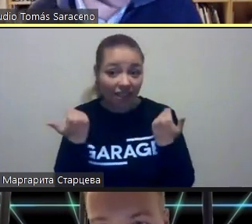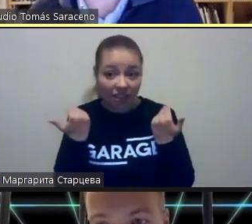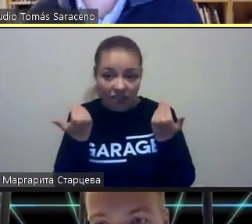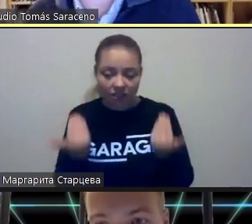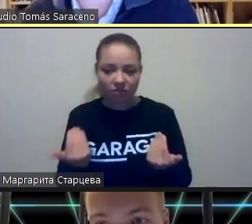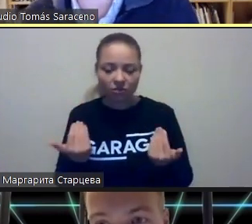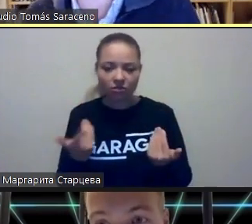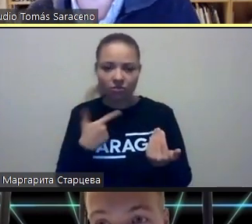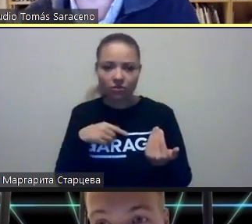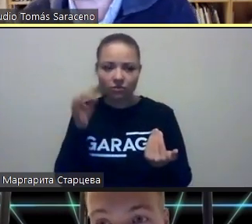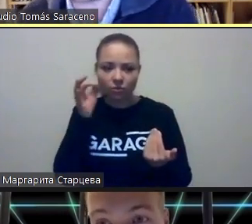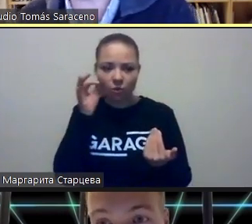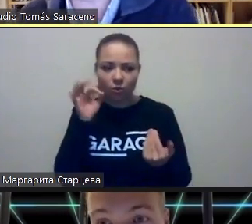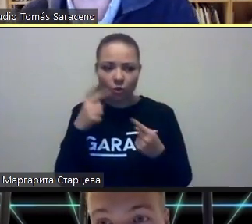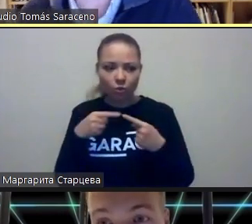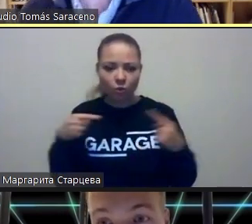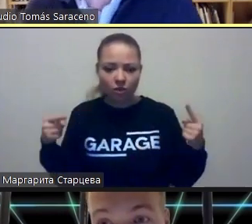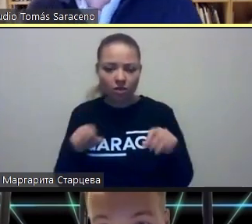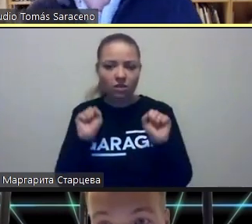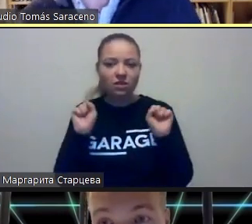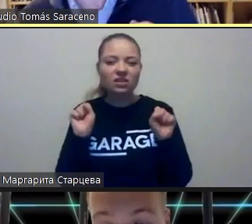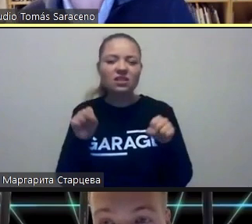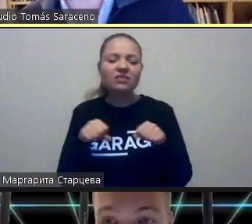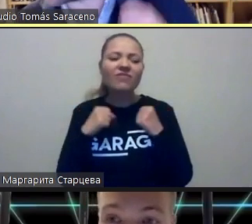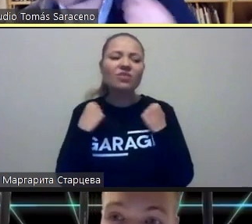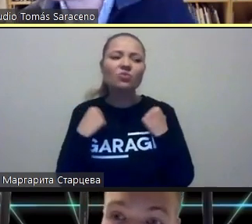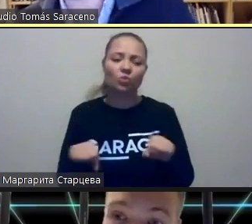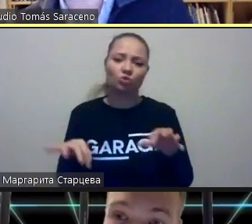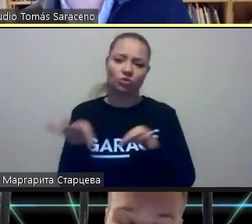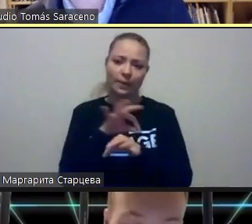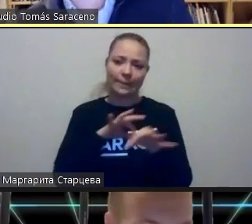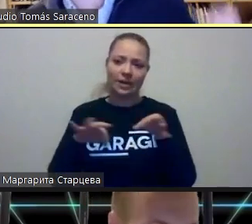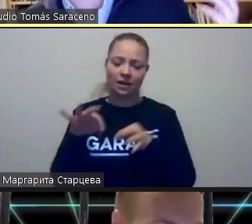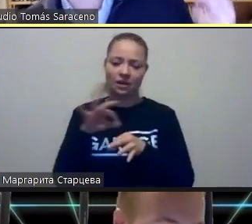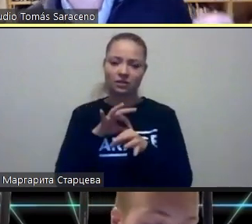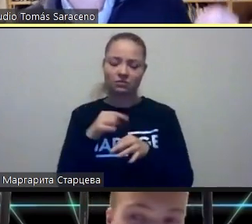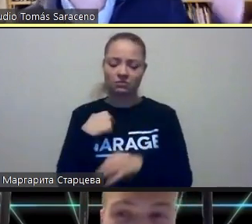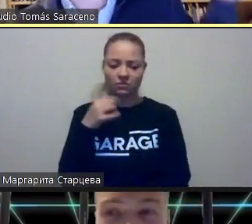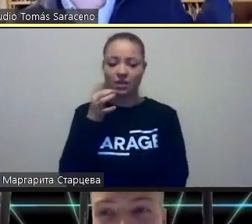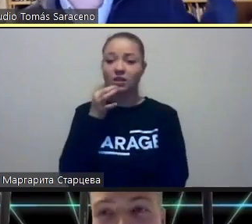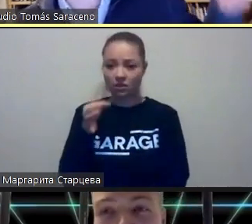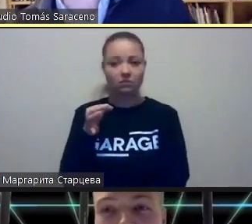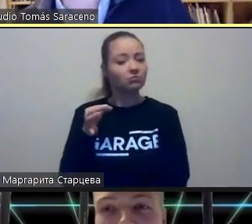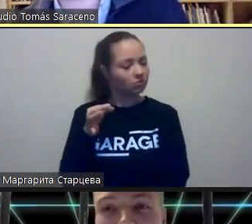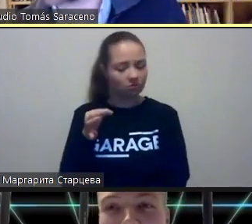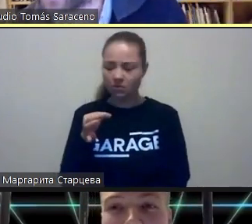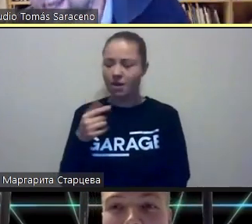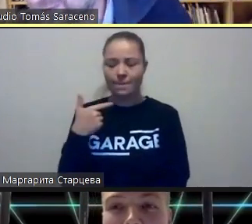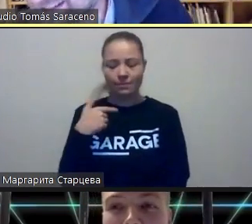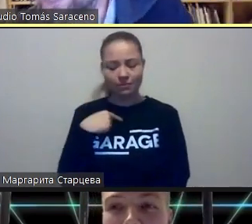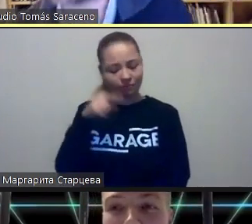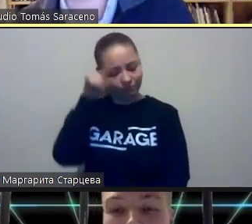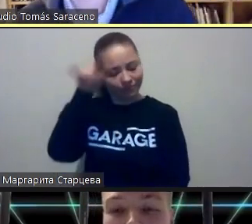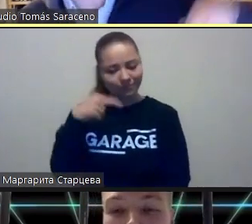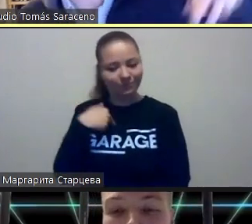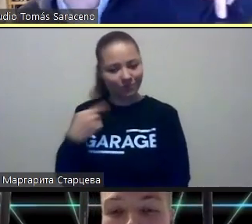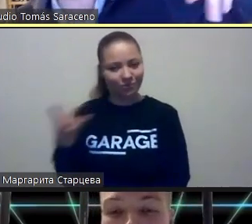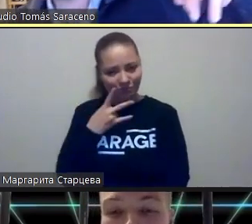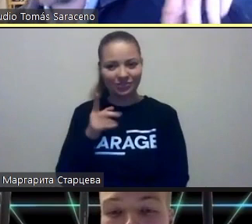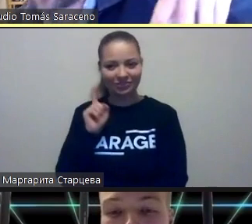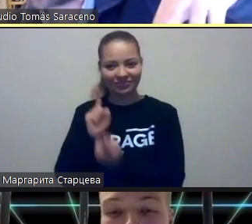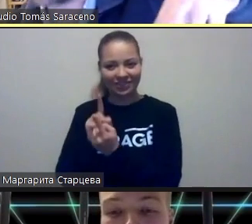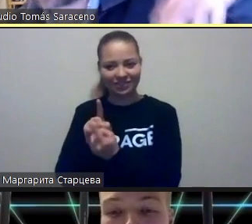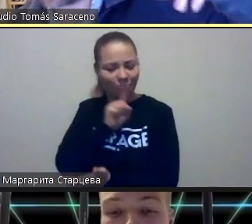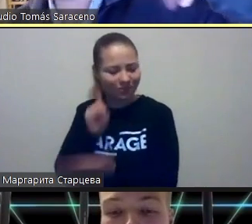which I pretty much like also. This means I said, well, I need to meet him. And then it was beautiful. You know, we did, I don't know, 16 hours in the train. That